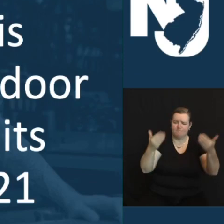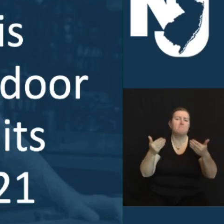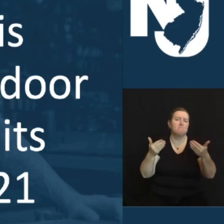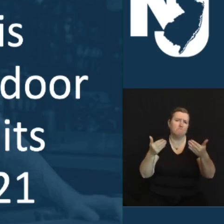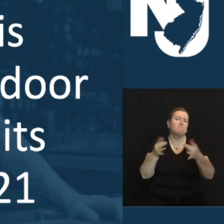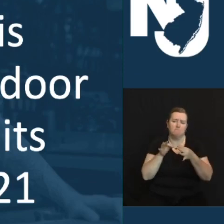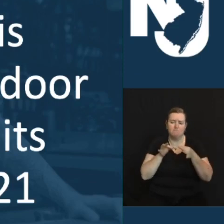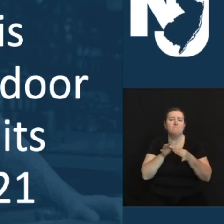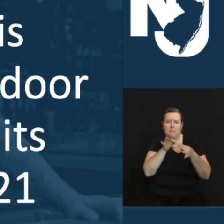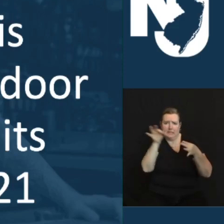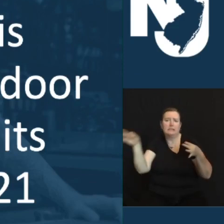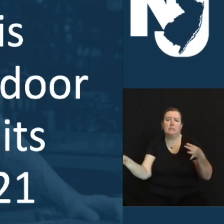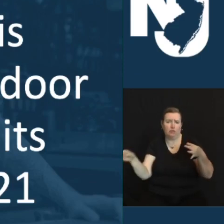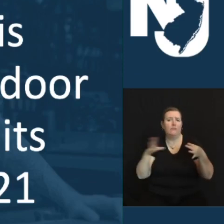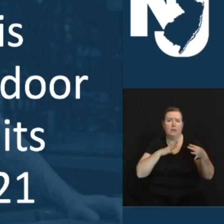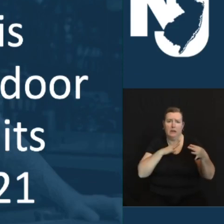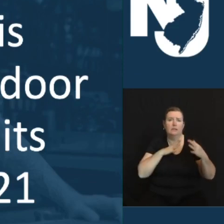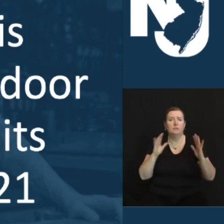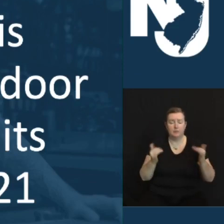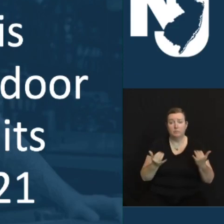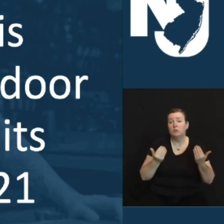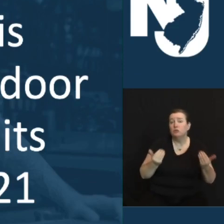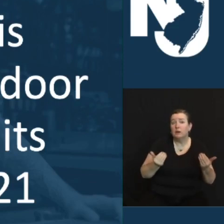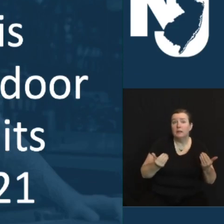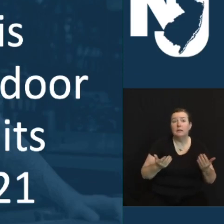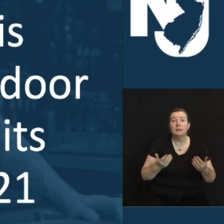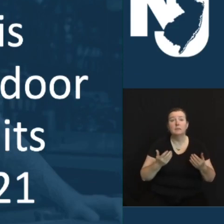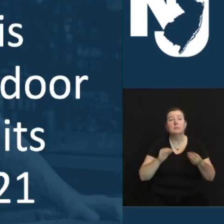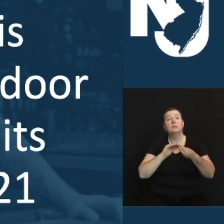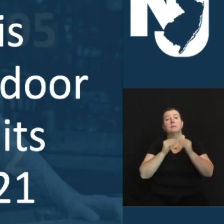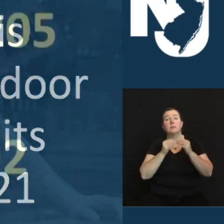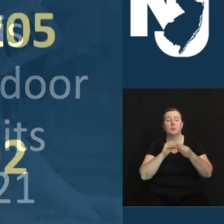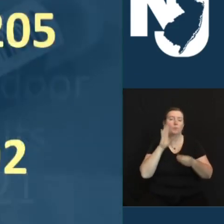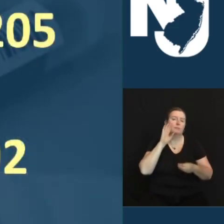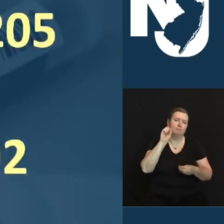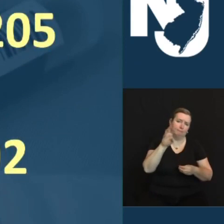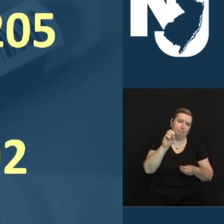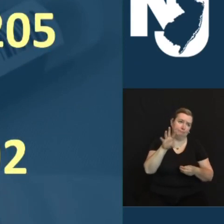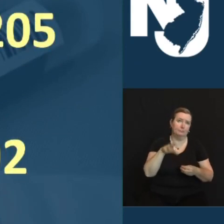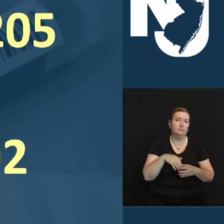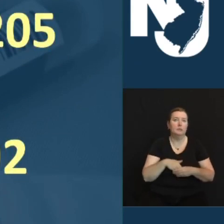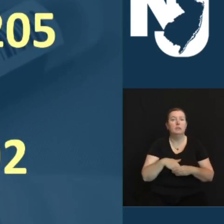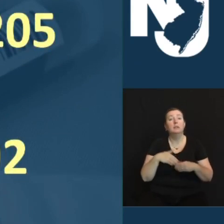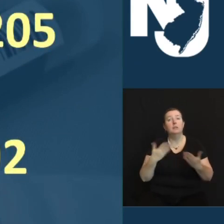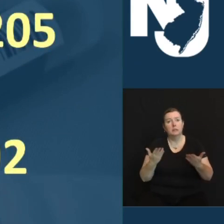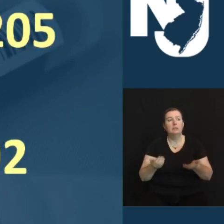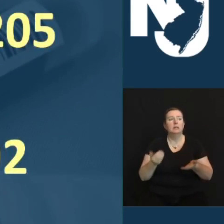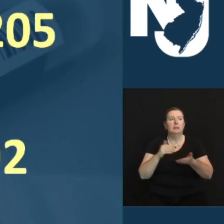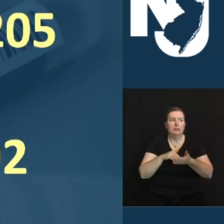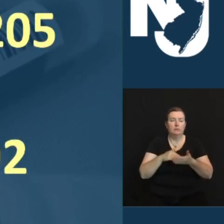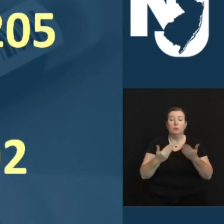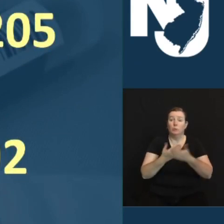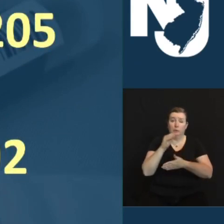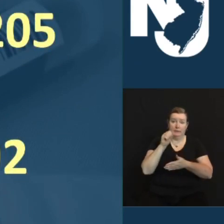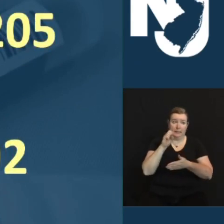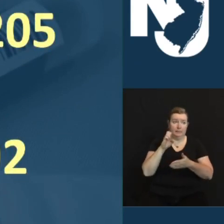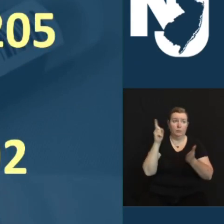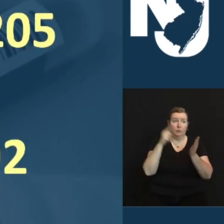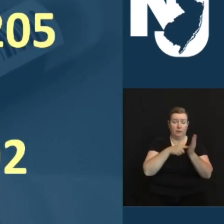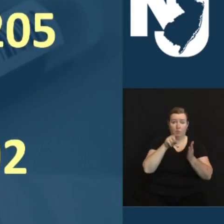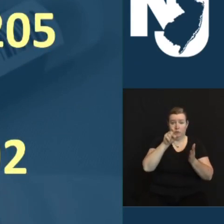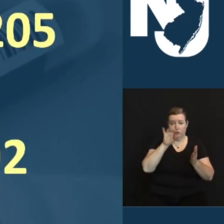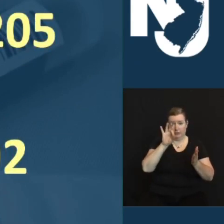our attention to the overnight numbers. We are reporting an additional 1,192 cases,